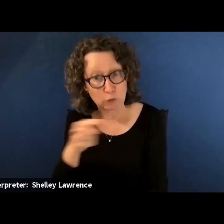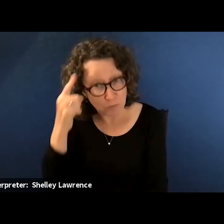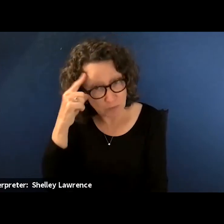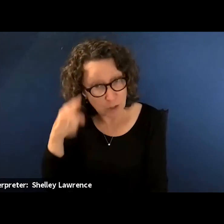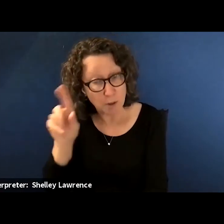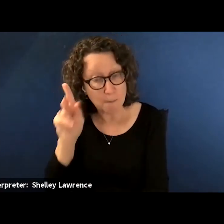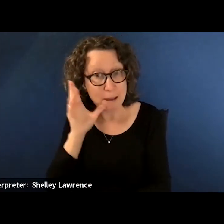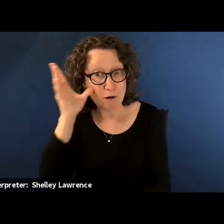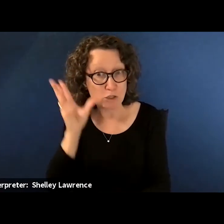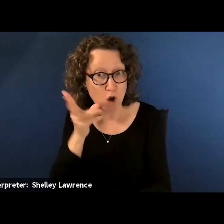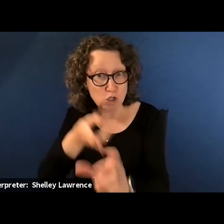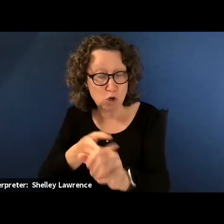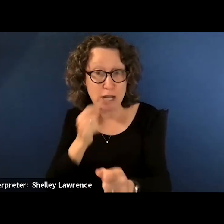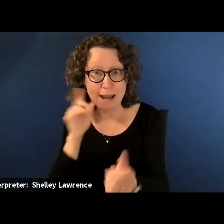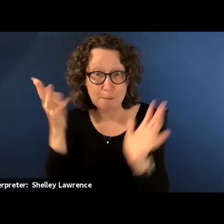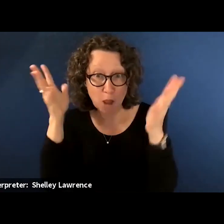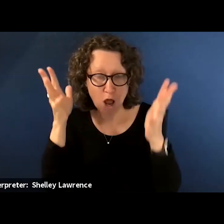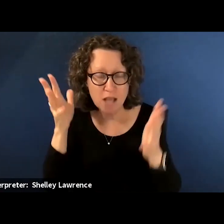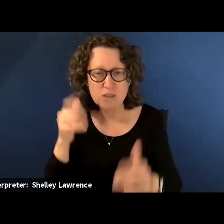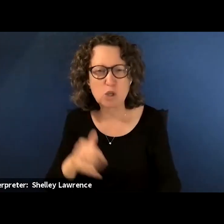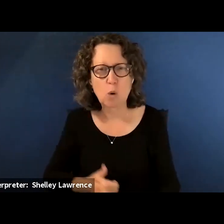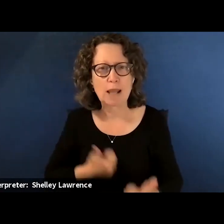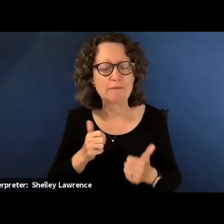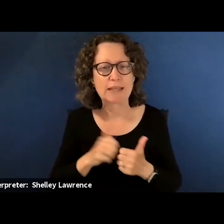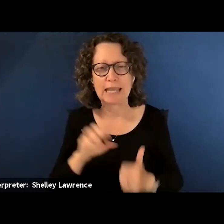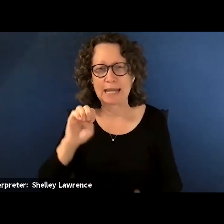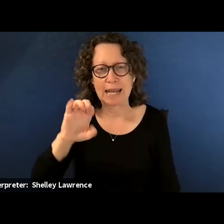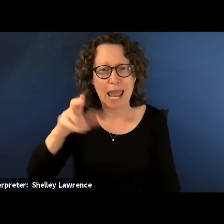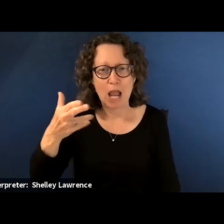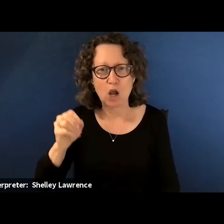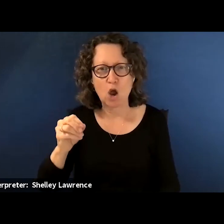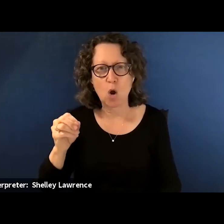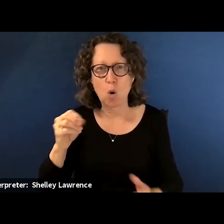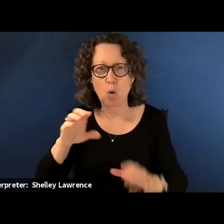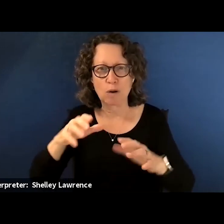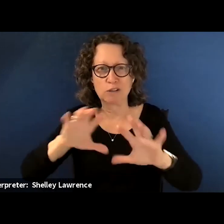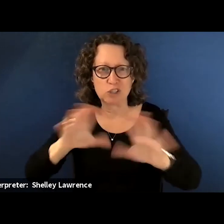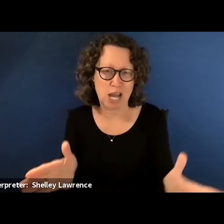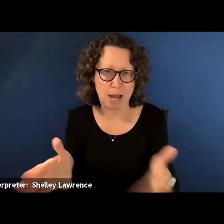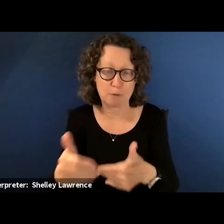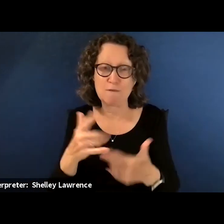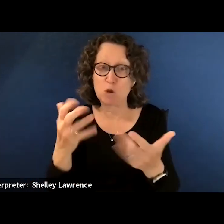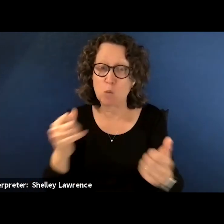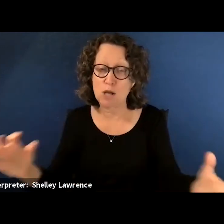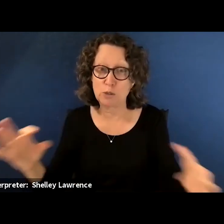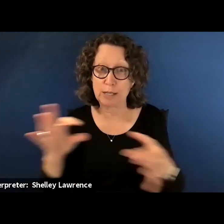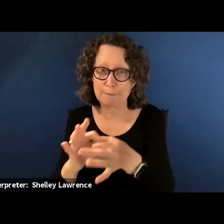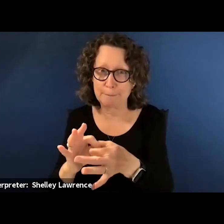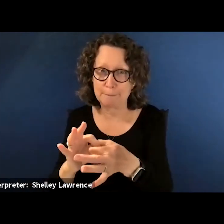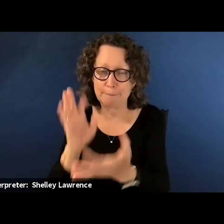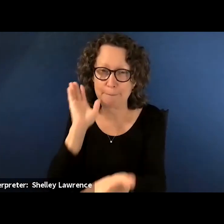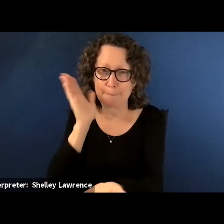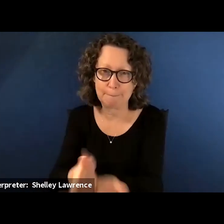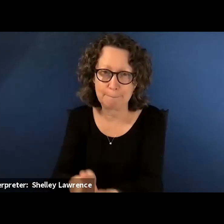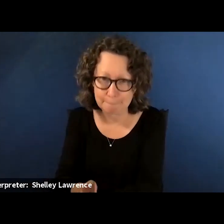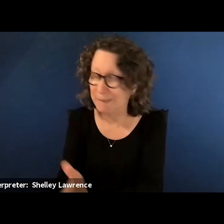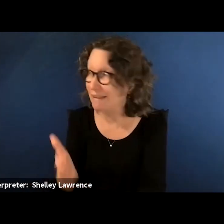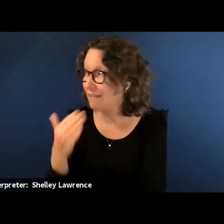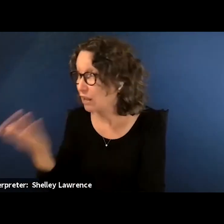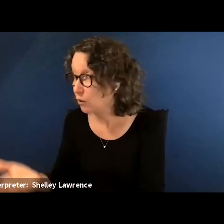work for are joining you in applause, you are living in an echo chamber. If you truly cared about bridging the gap in the community. Thank you.